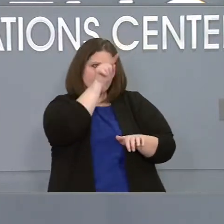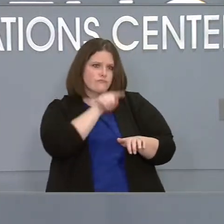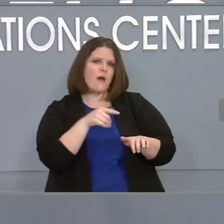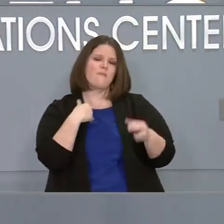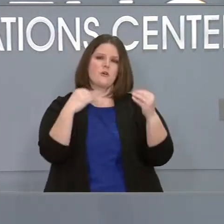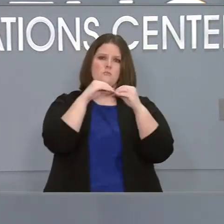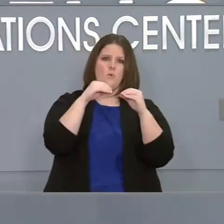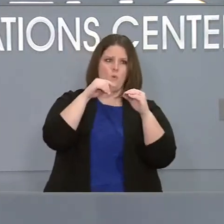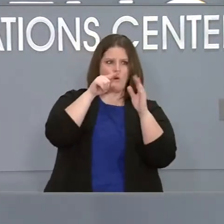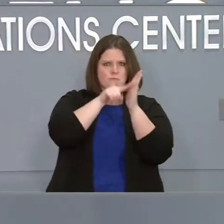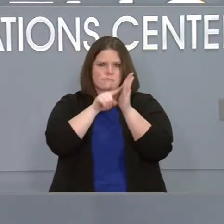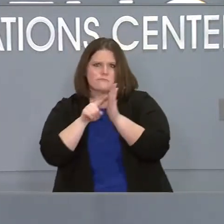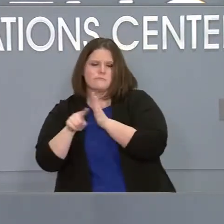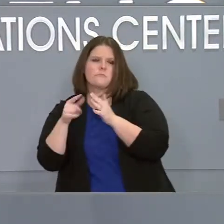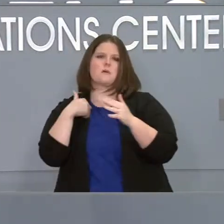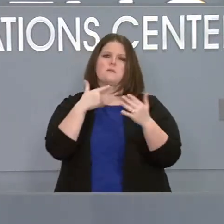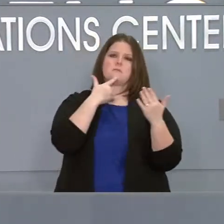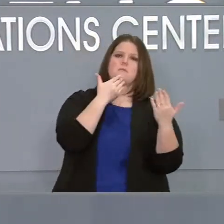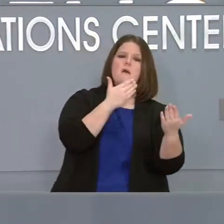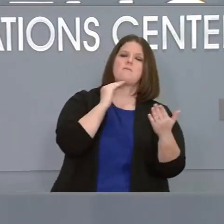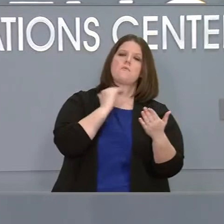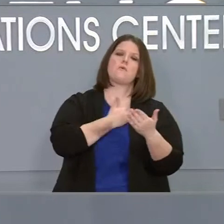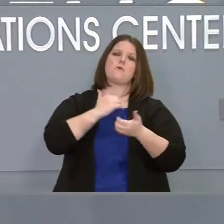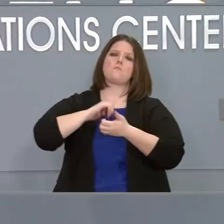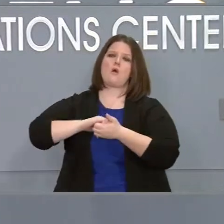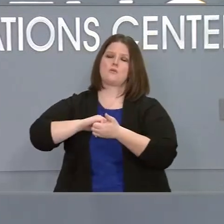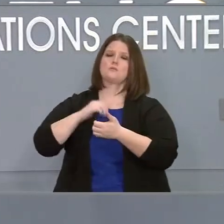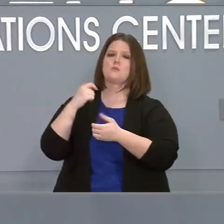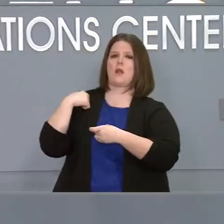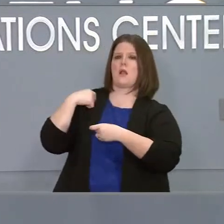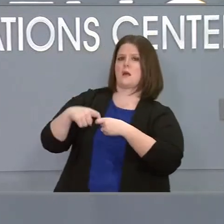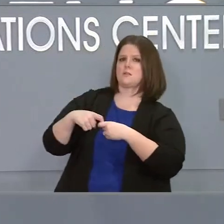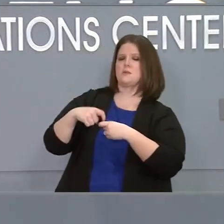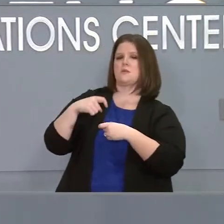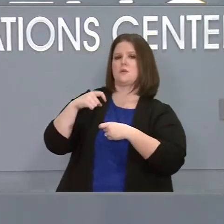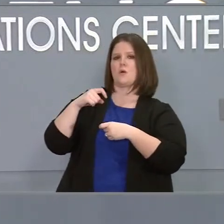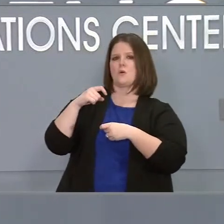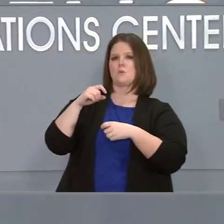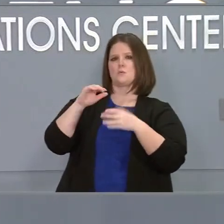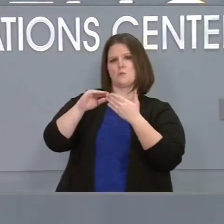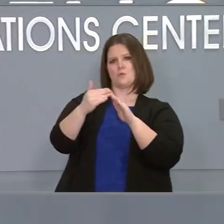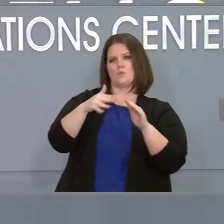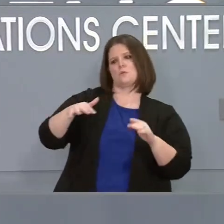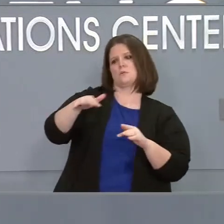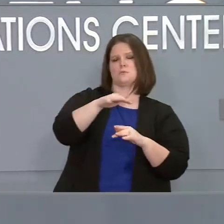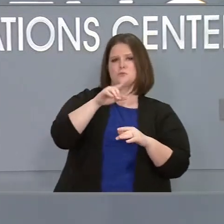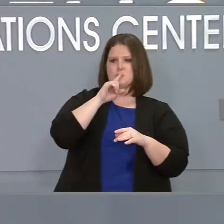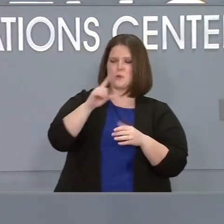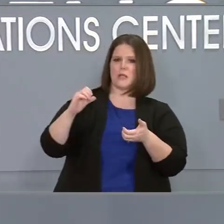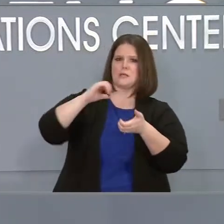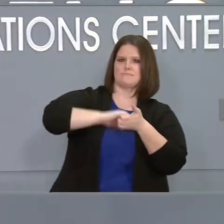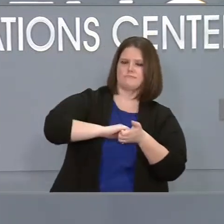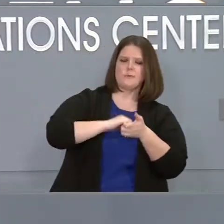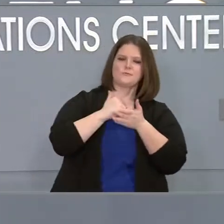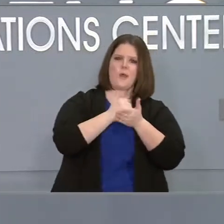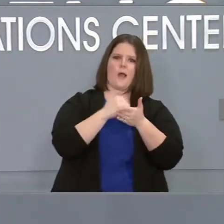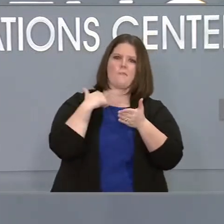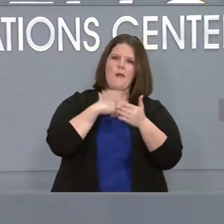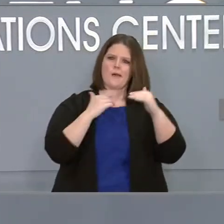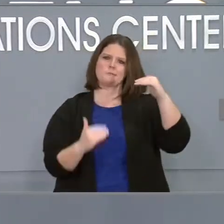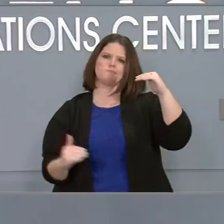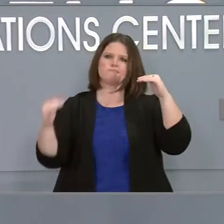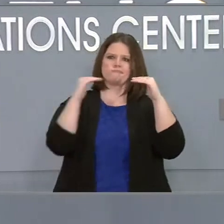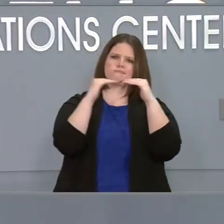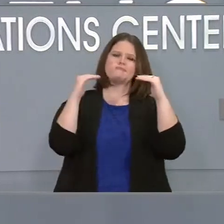to our partners across the state in our Latino Hispanic communities who have done great work to close a lot of disparity gaps